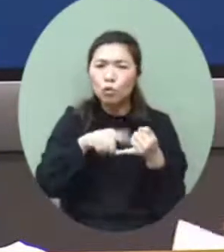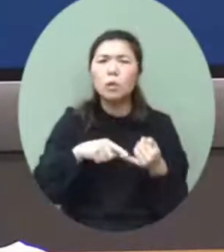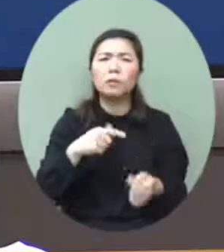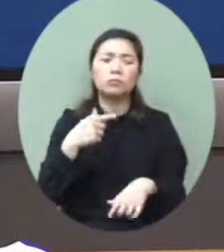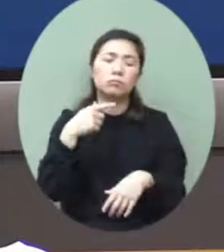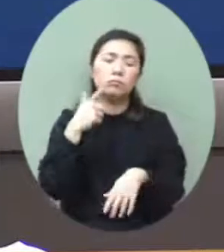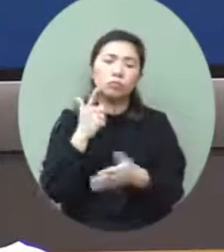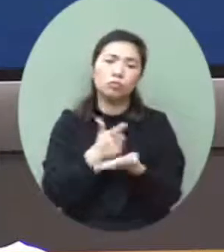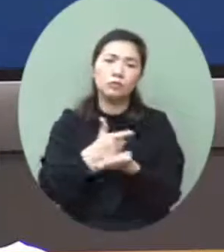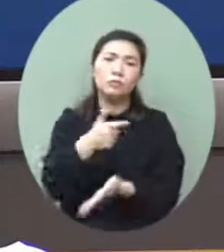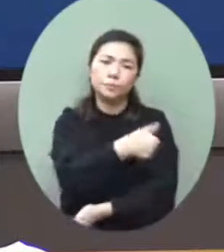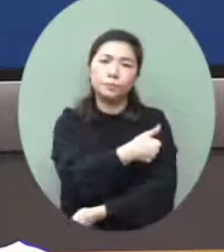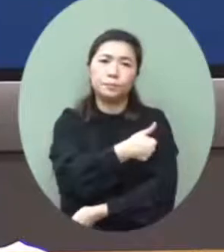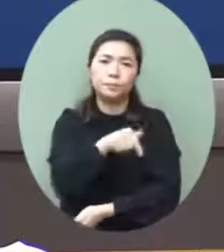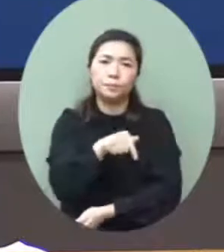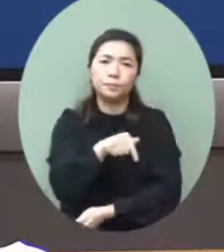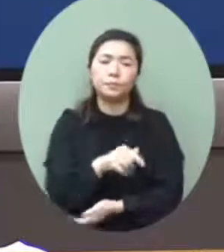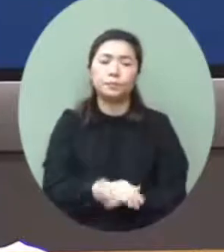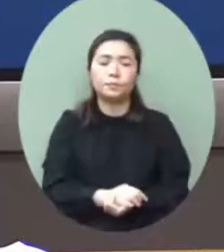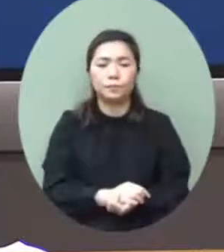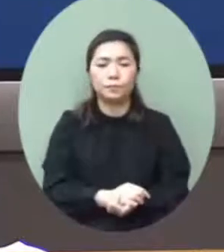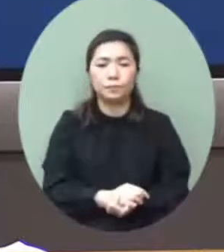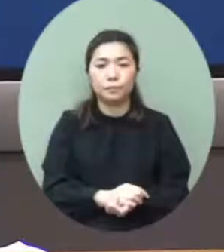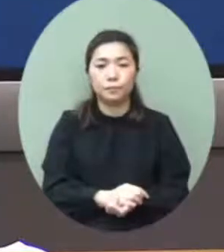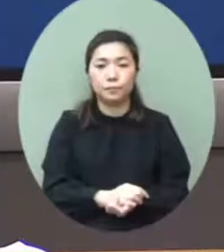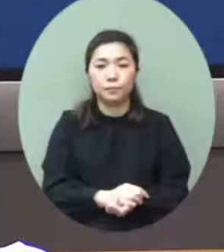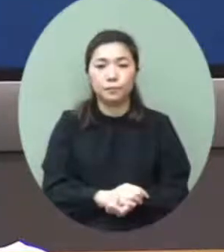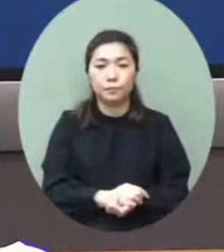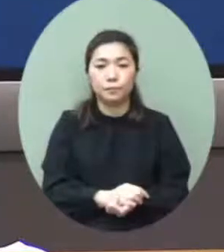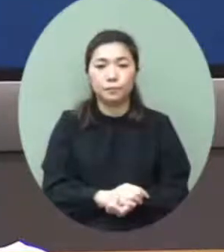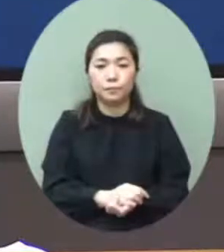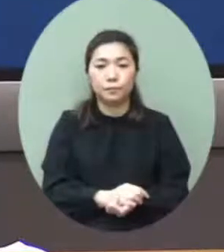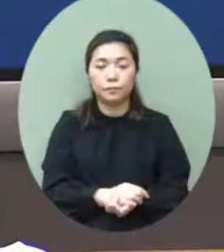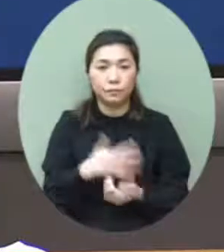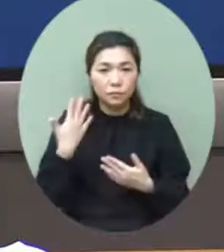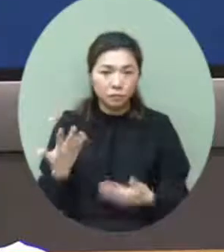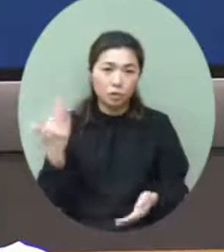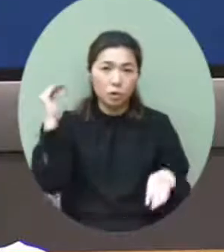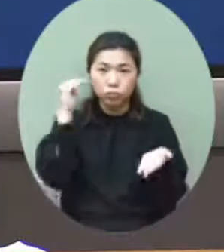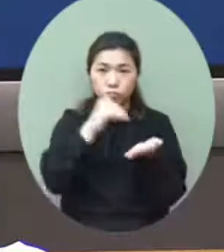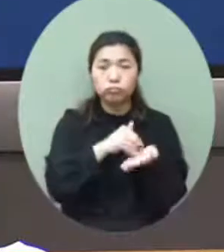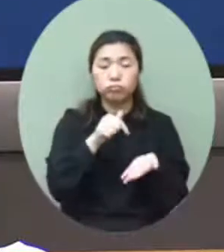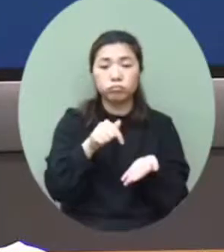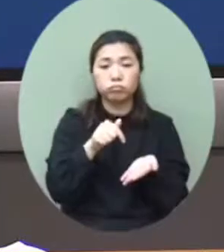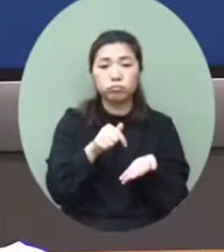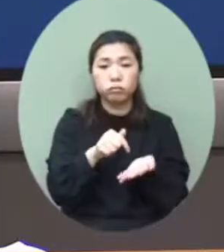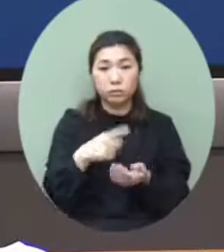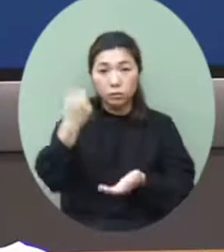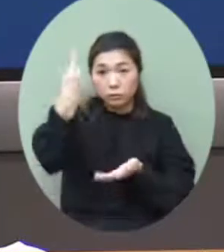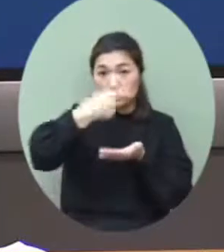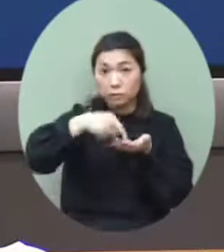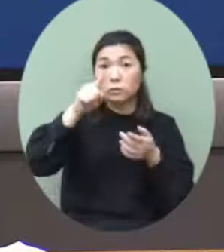to protect them from any infection. Of course, the most effective way is vaccination.